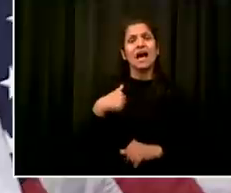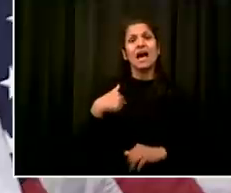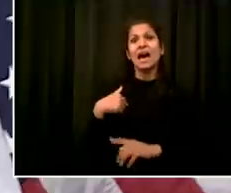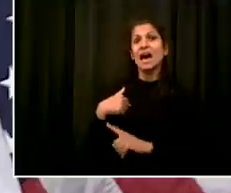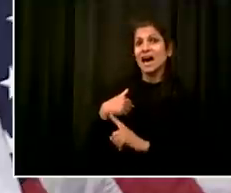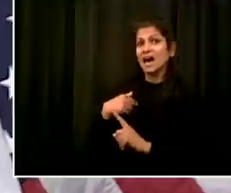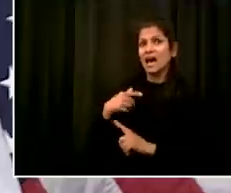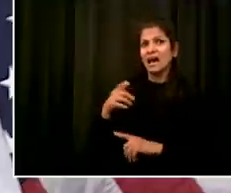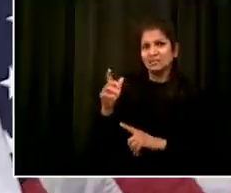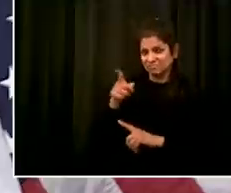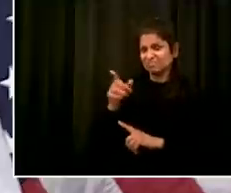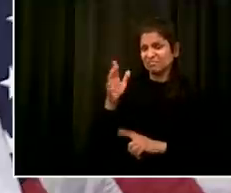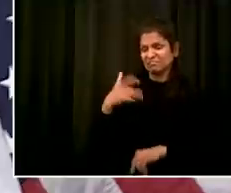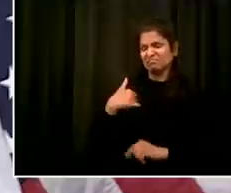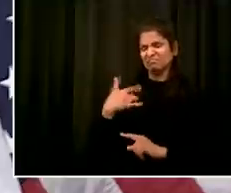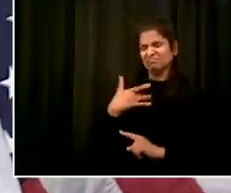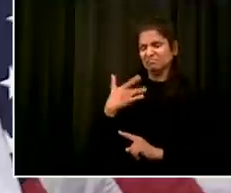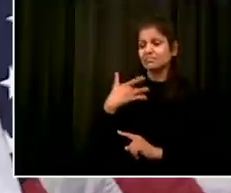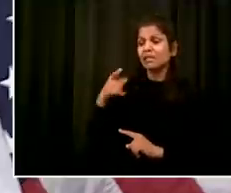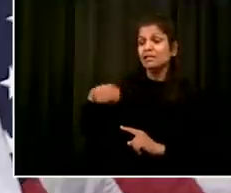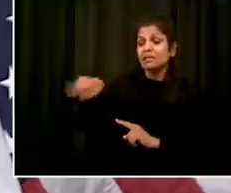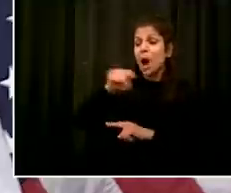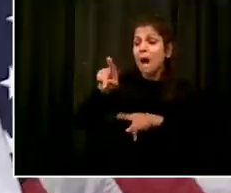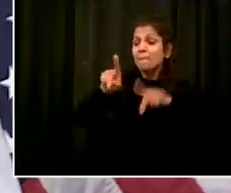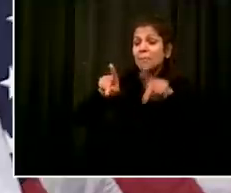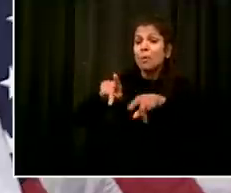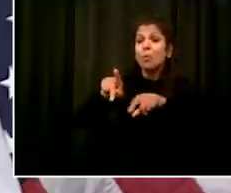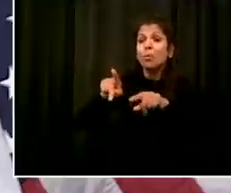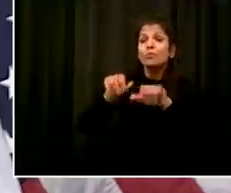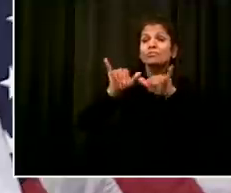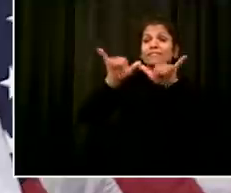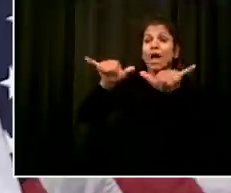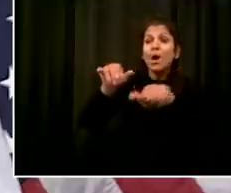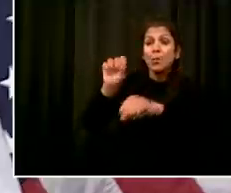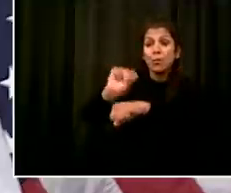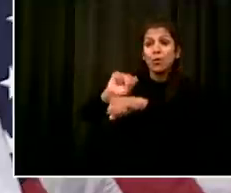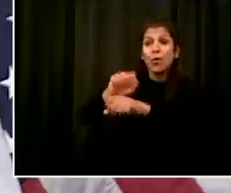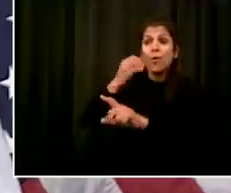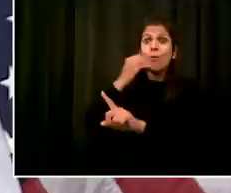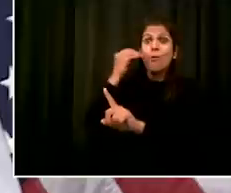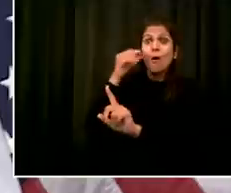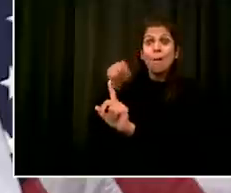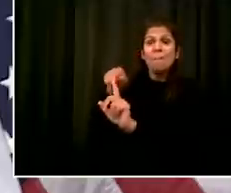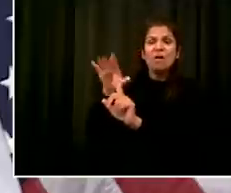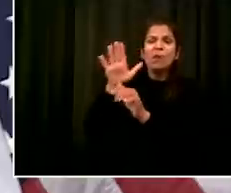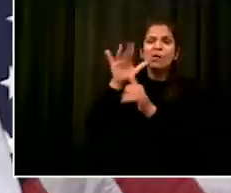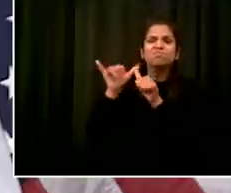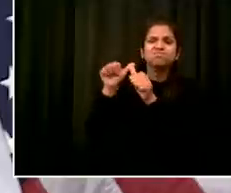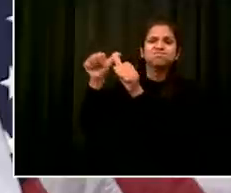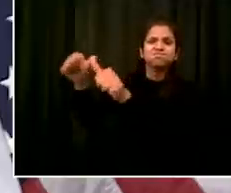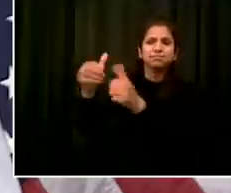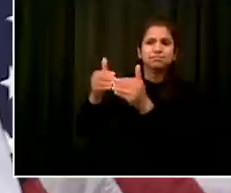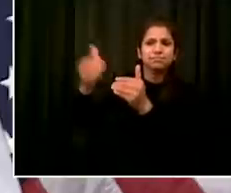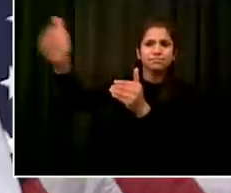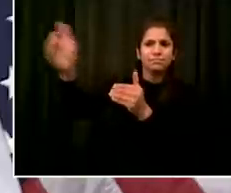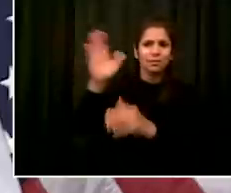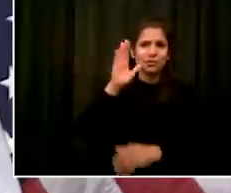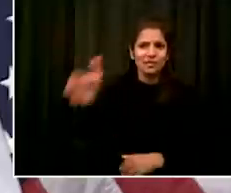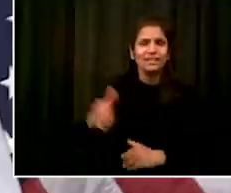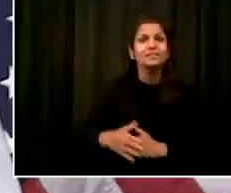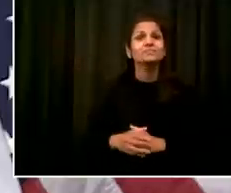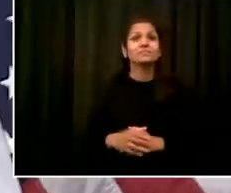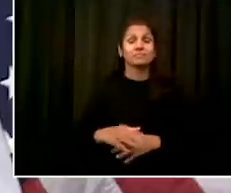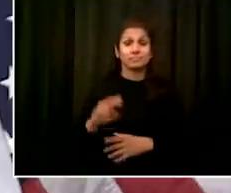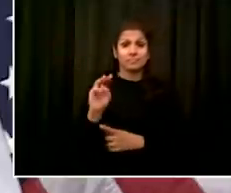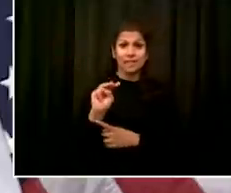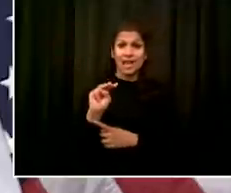they've asked for us to help get some staffing together. Absolutely want to find a way to do that. We want to work